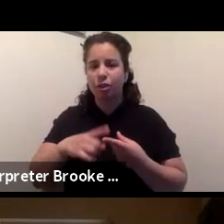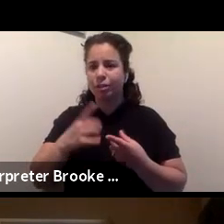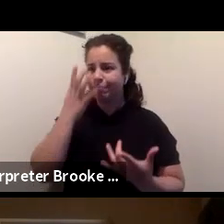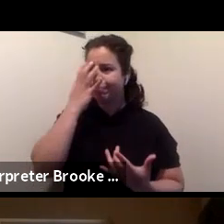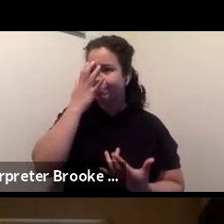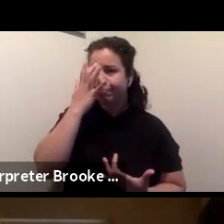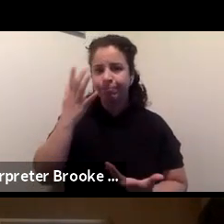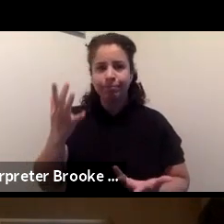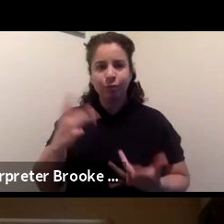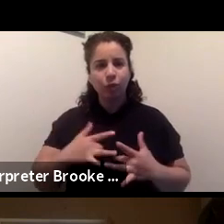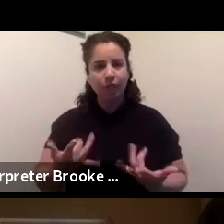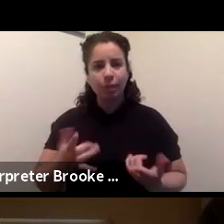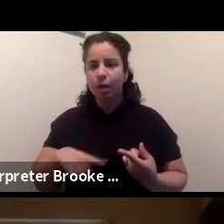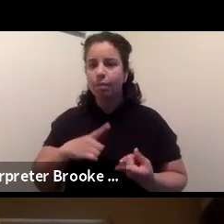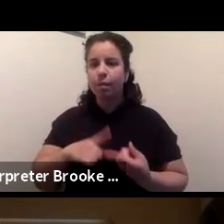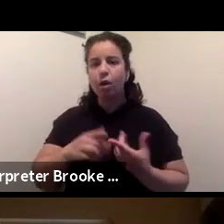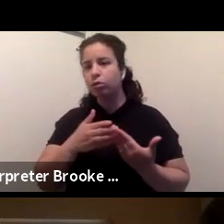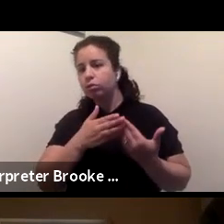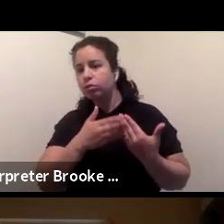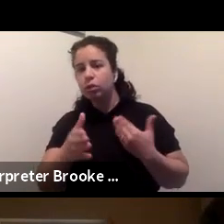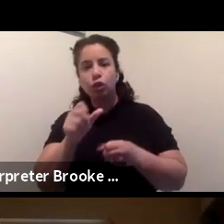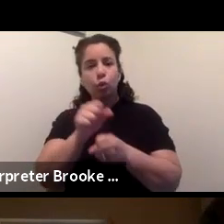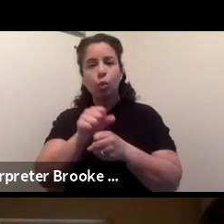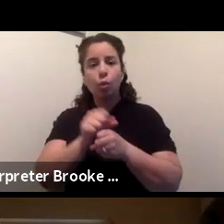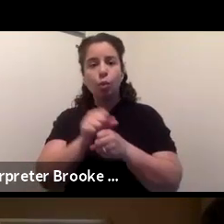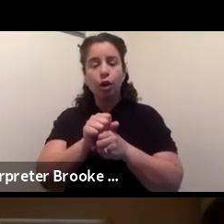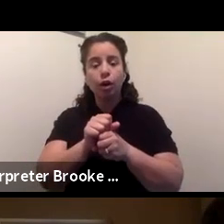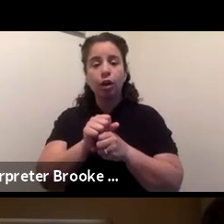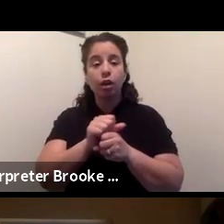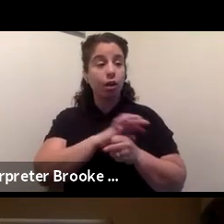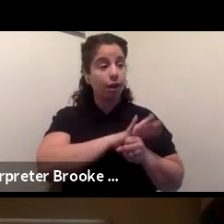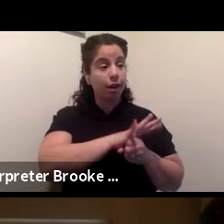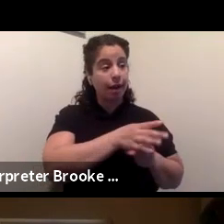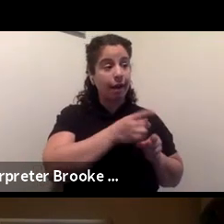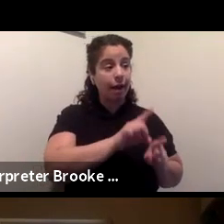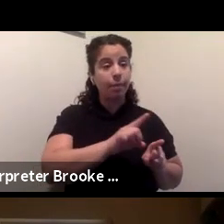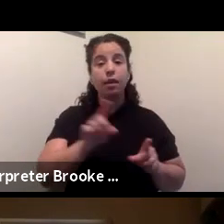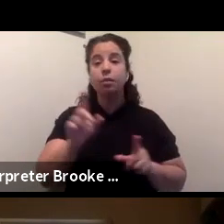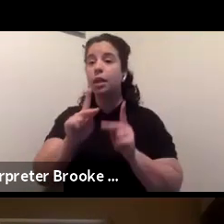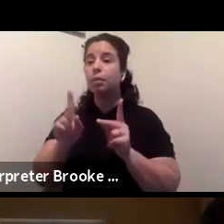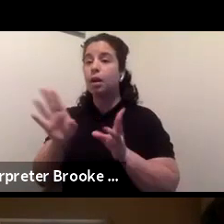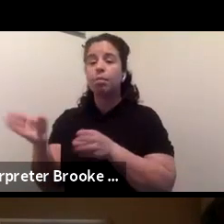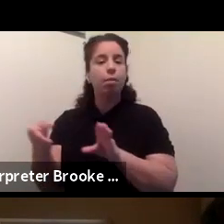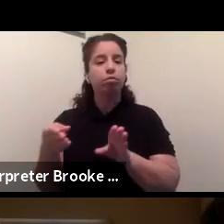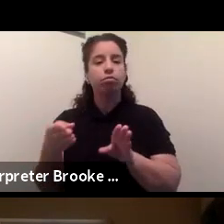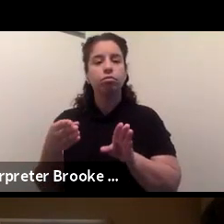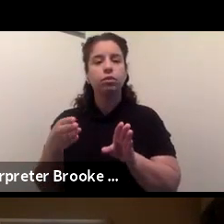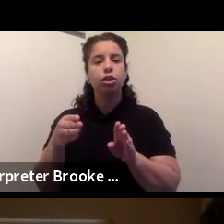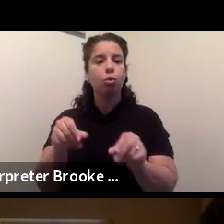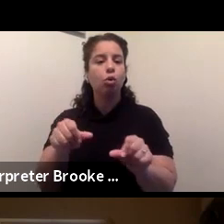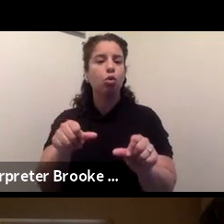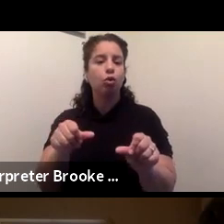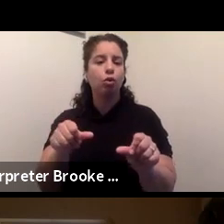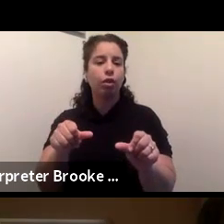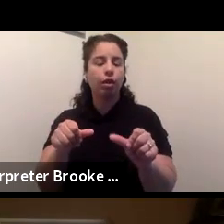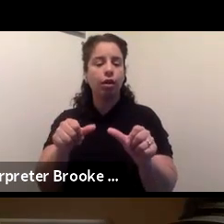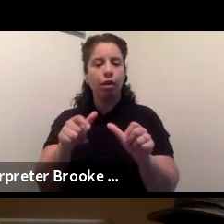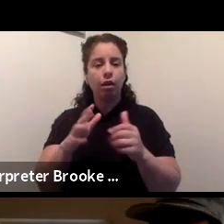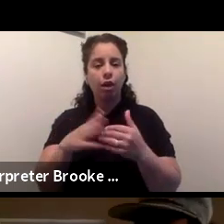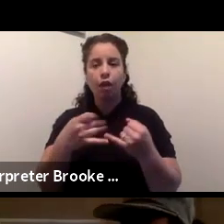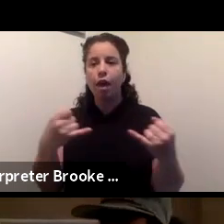shape of work in the world has automatically seemed to be able to shift with this new context,